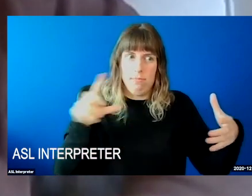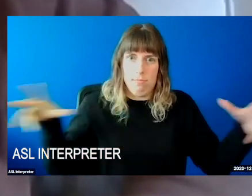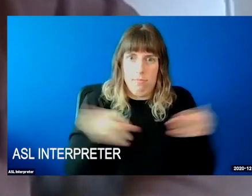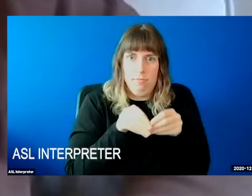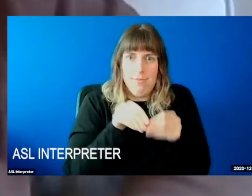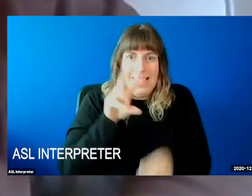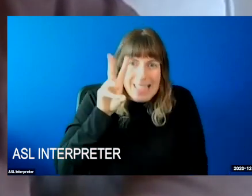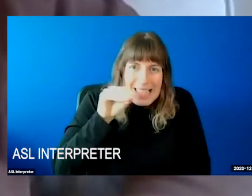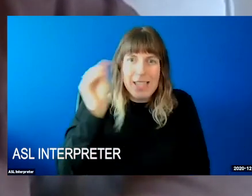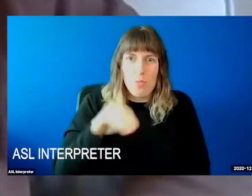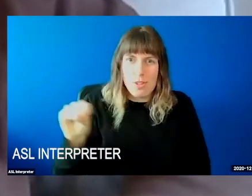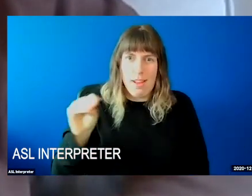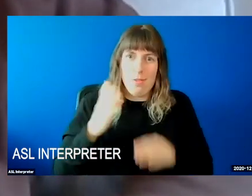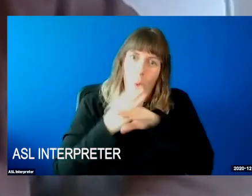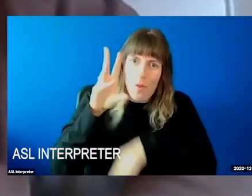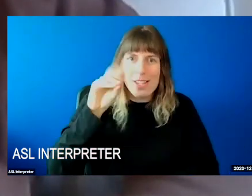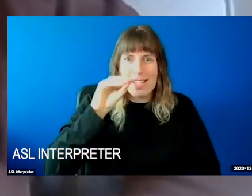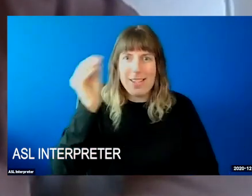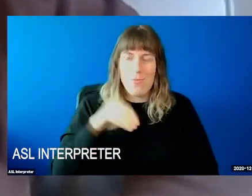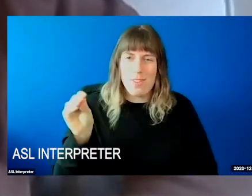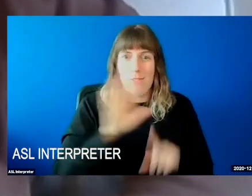living with disabilities are over 60%